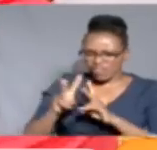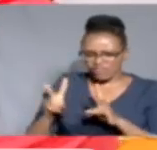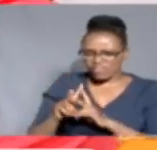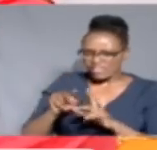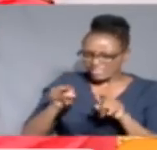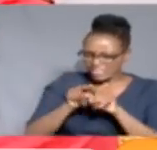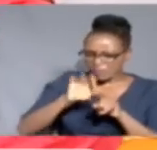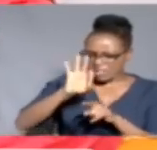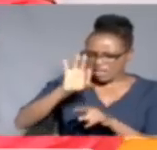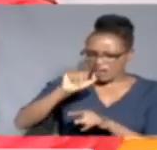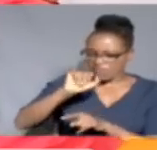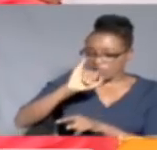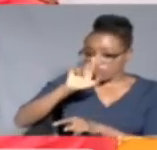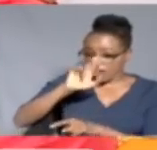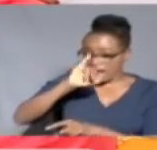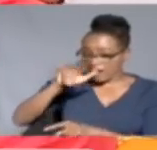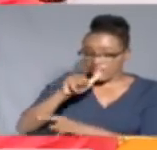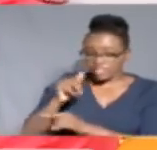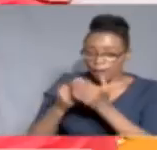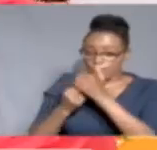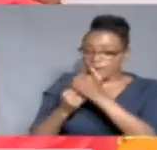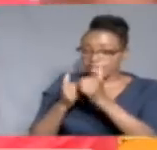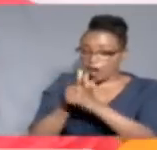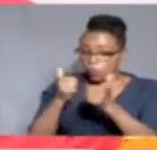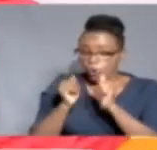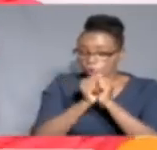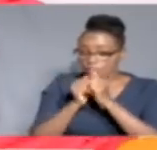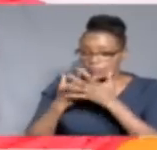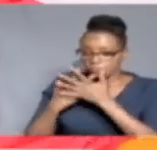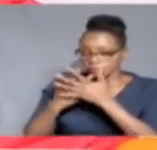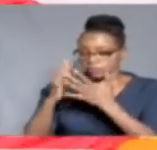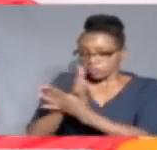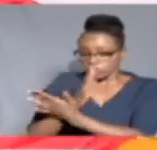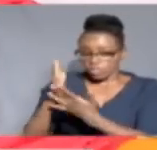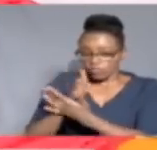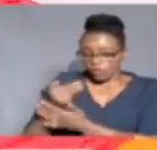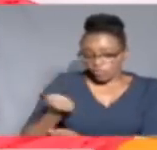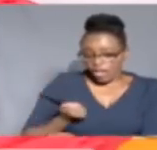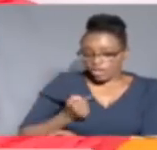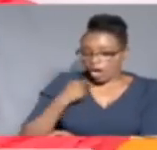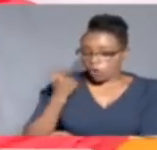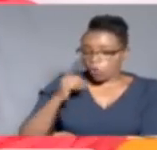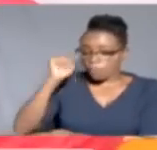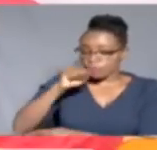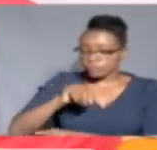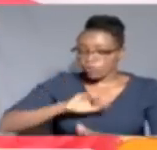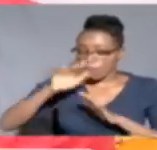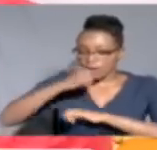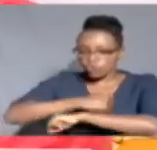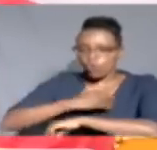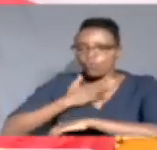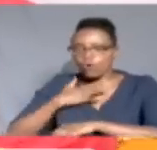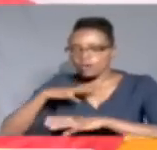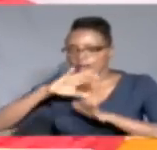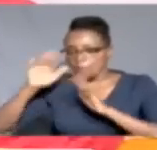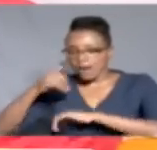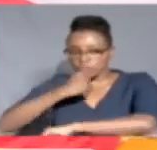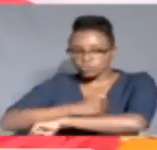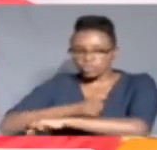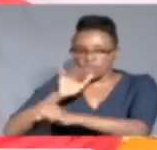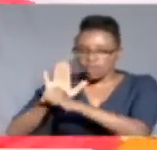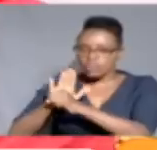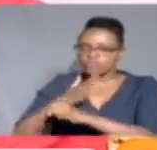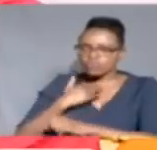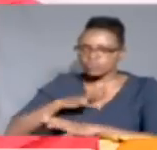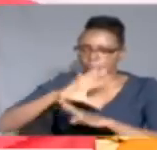Faraja, and we're partnering with her very well, and with the prisons department. The girls who can afford to go back, or want to go back to school, majority of them want to